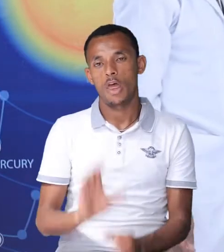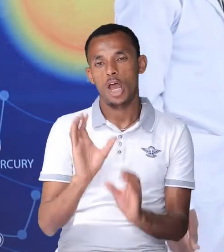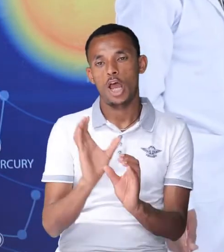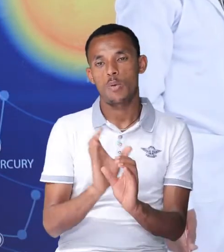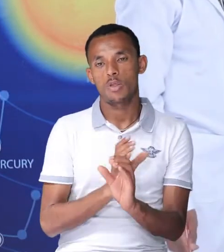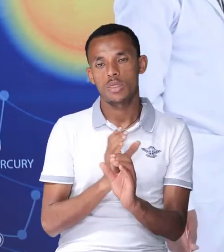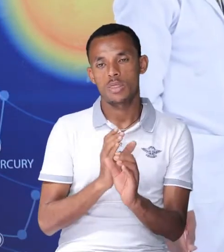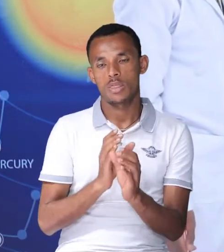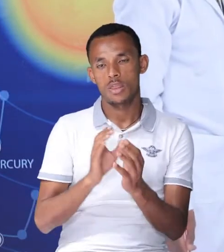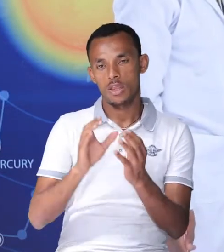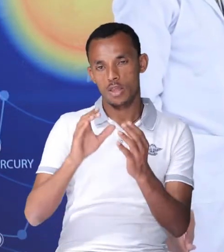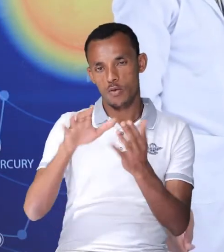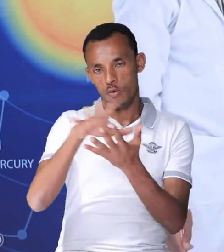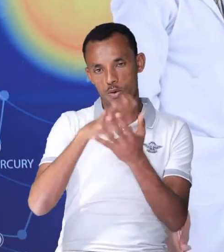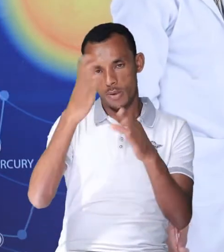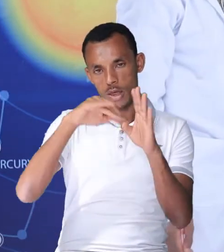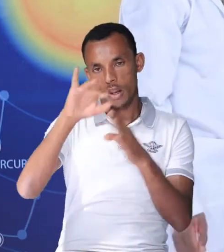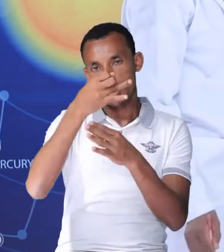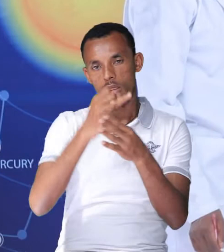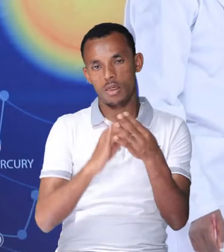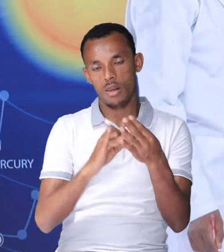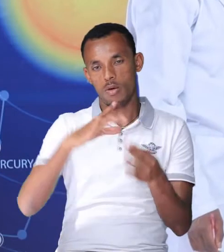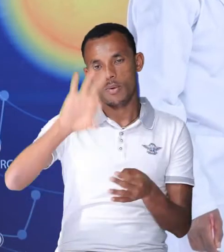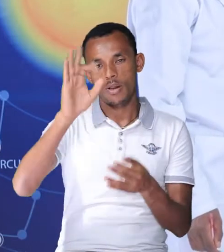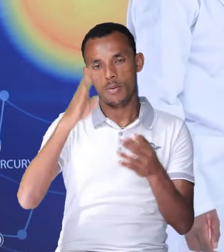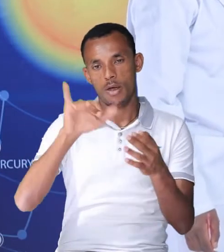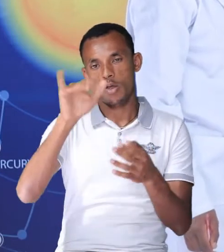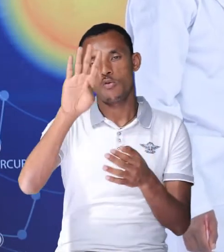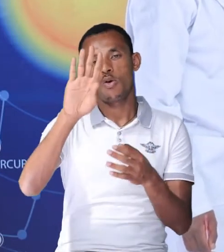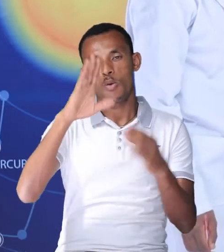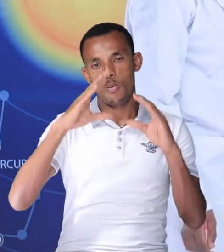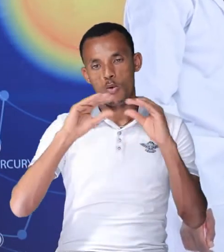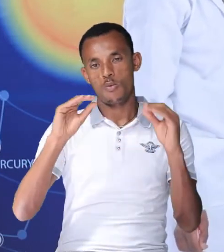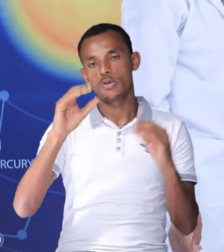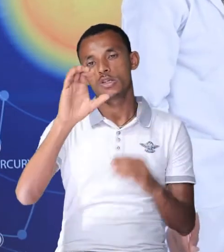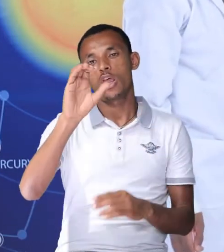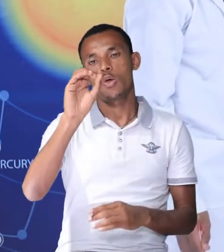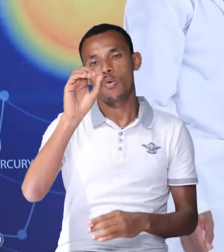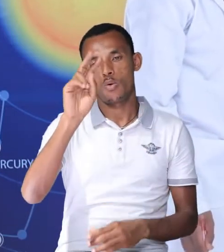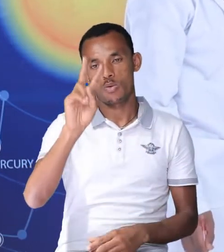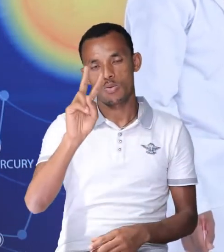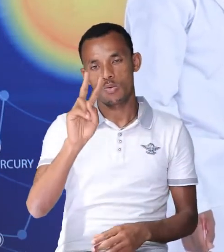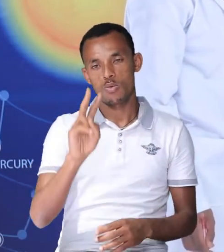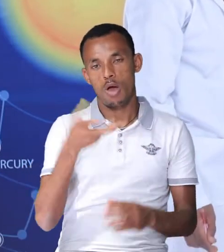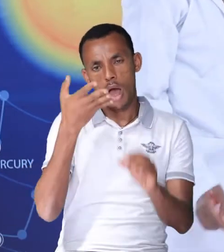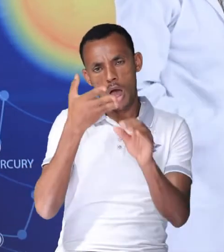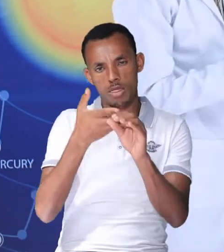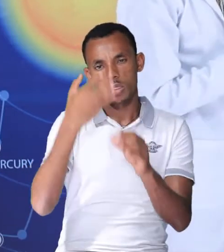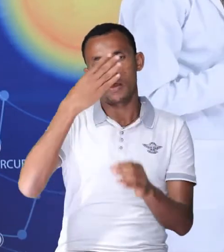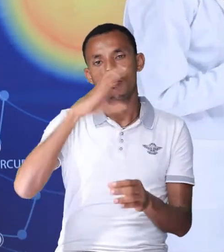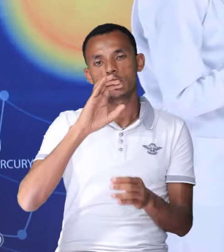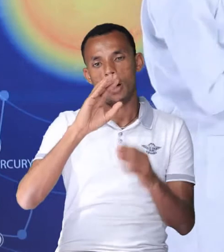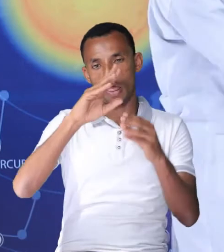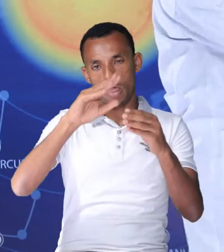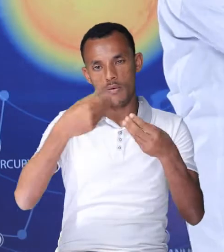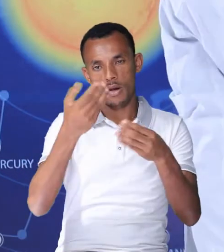Calculates the volume in liters occupied by 4 moles of CO2, carbon dioxide, at temperature is